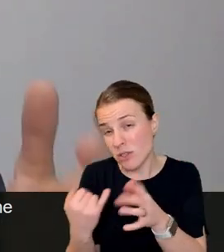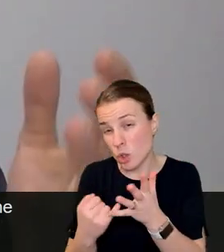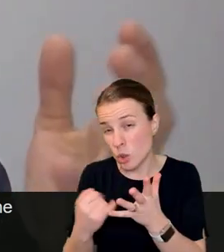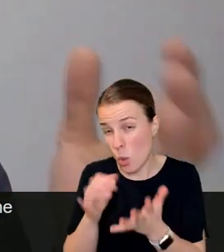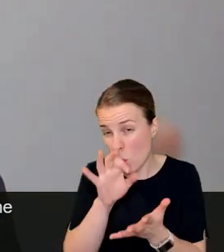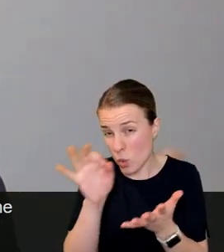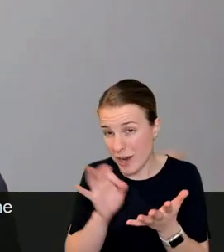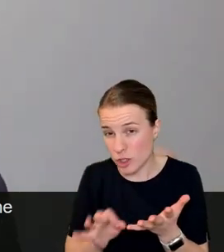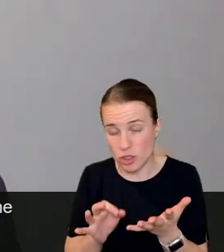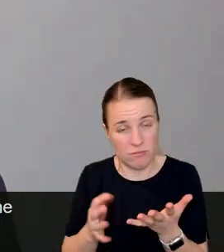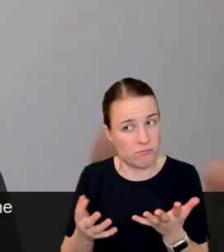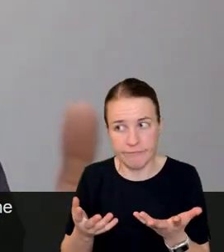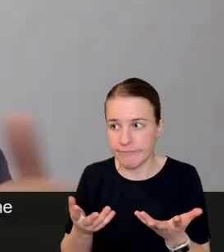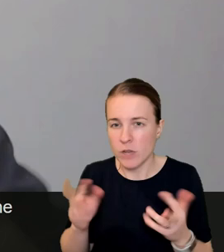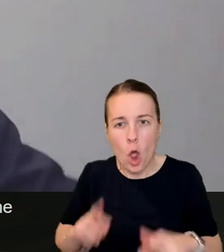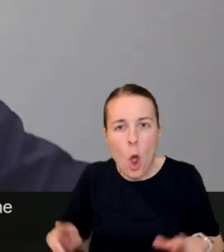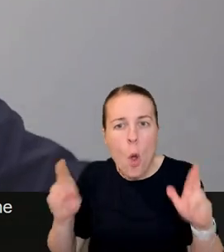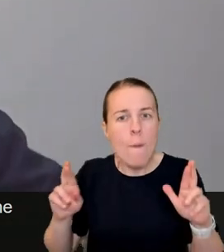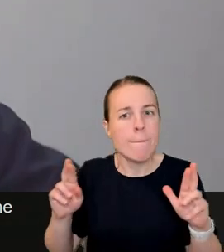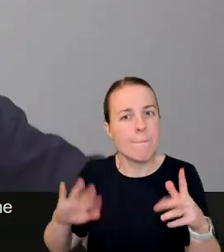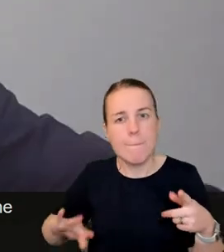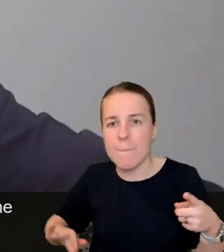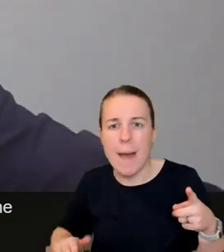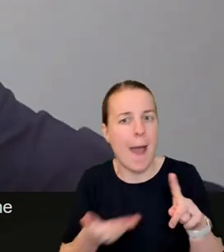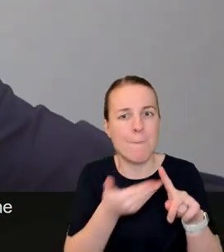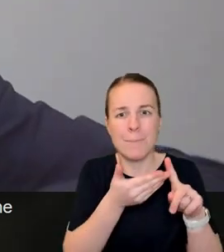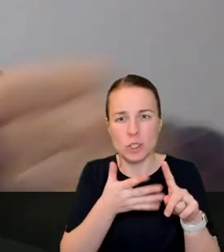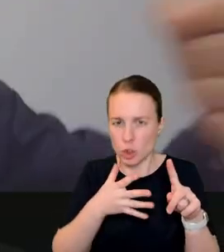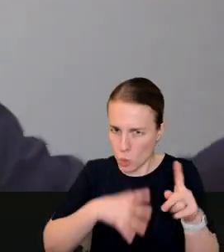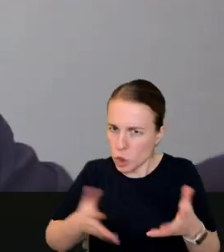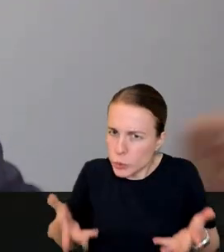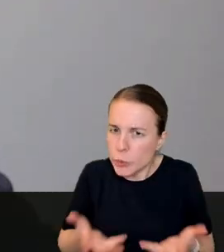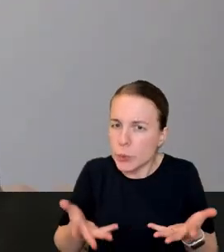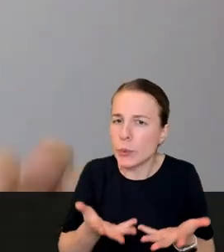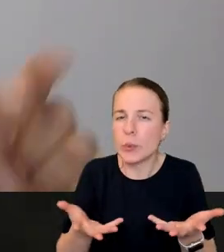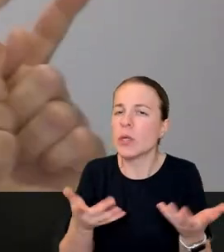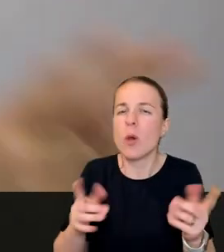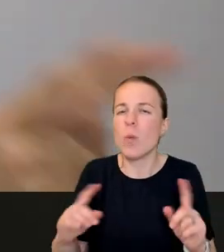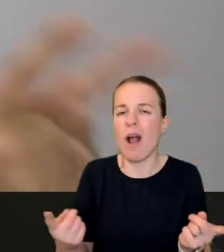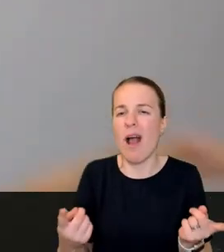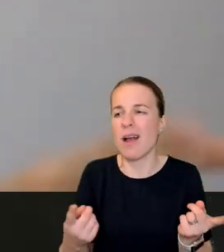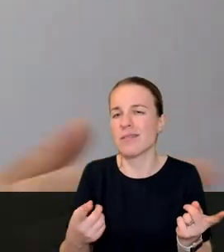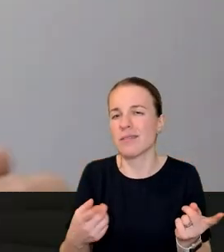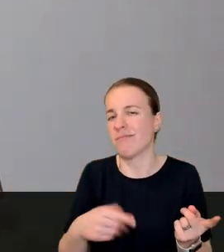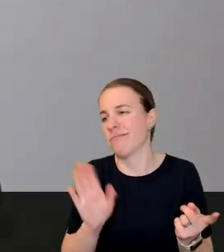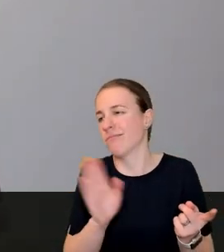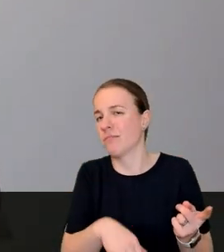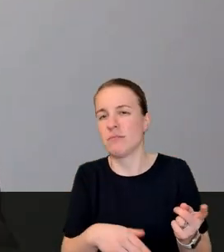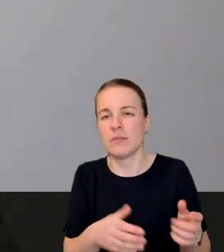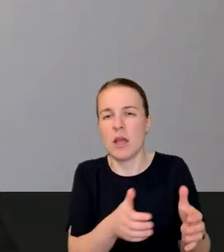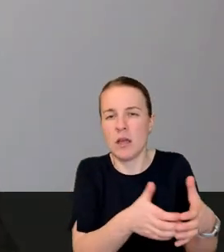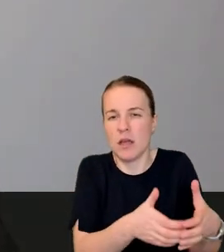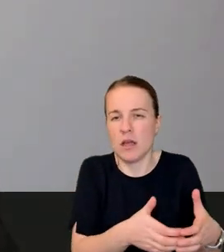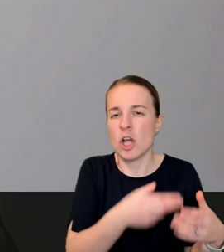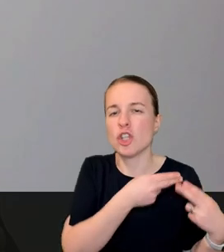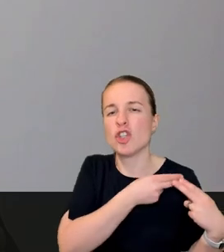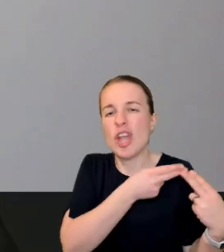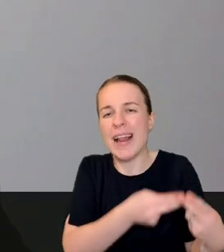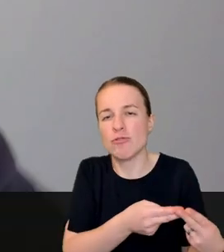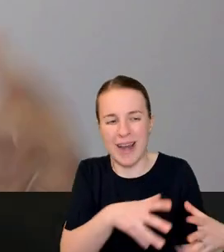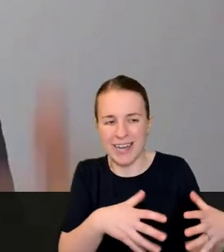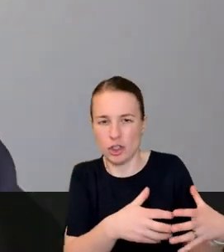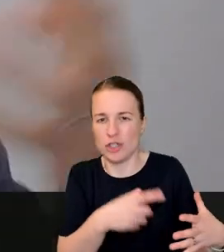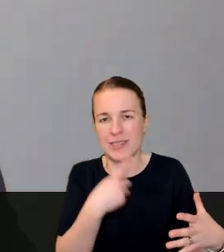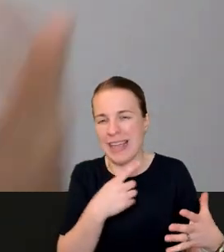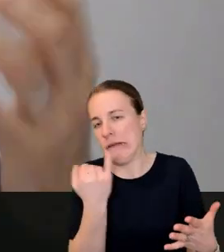ambition, aspiration. We can't demonize and write off an entire generation because a small minority are doing bad things.